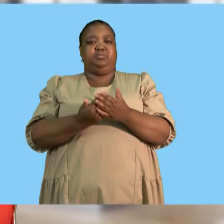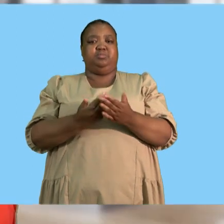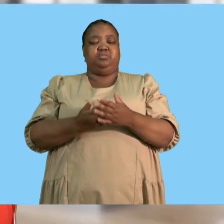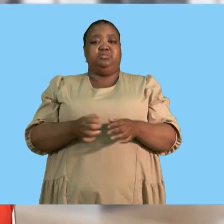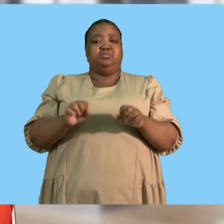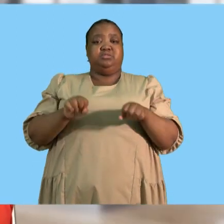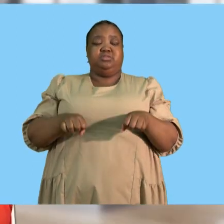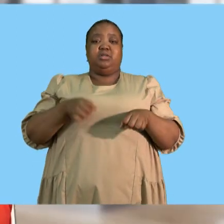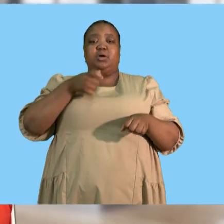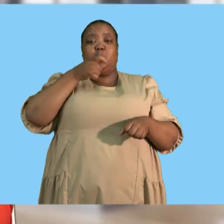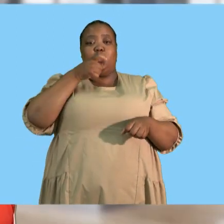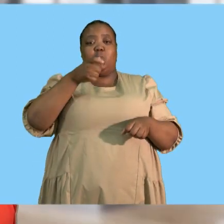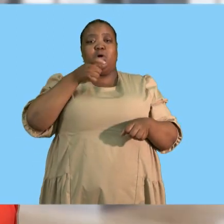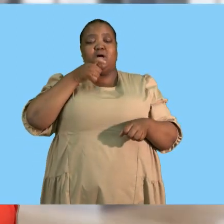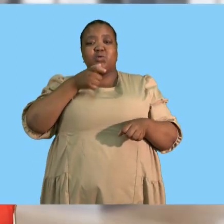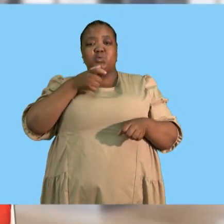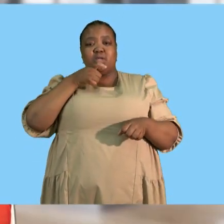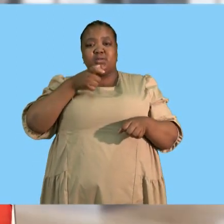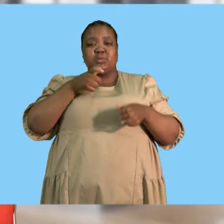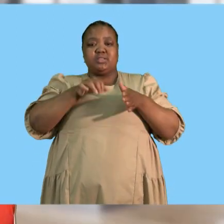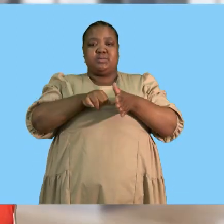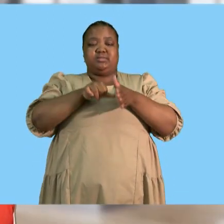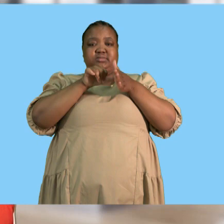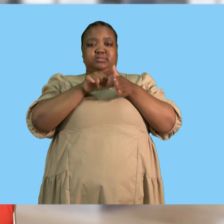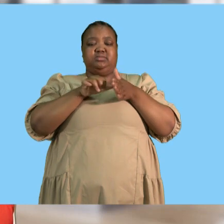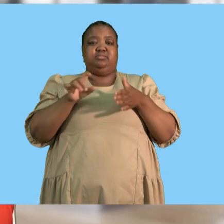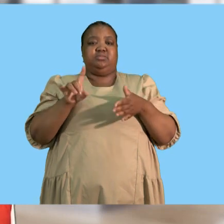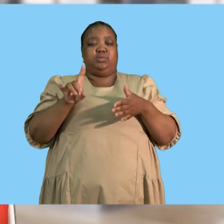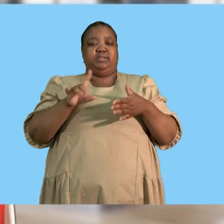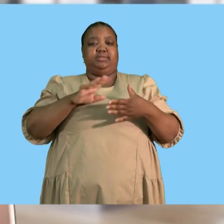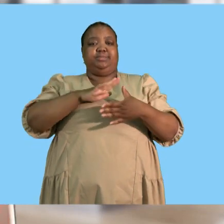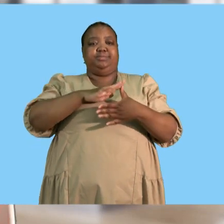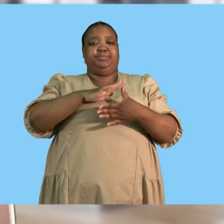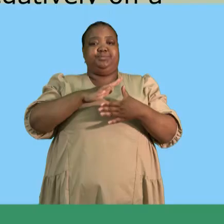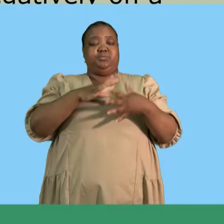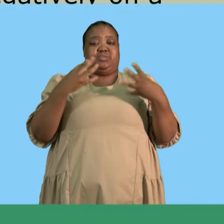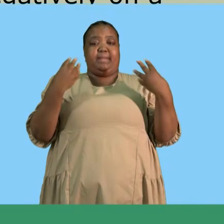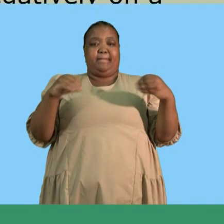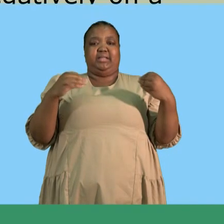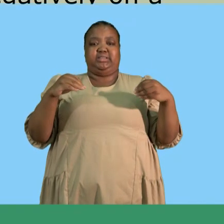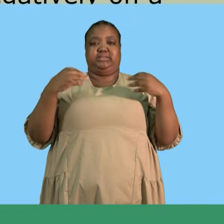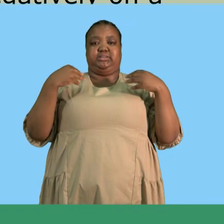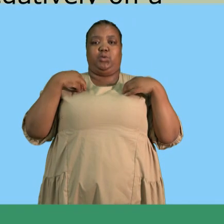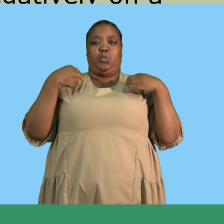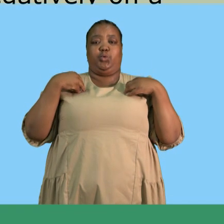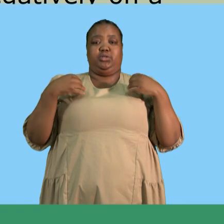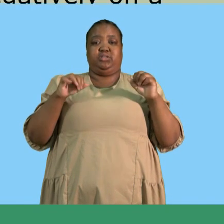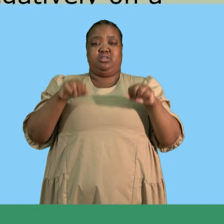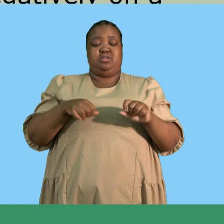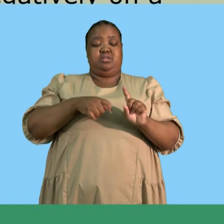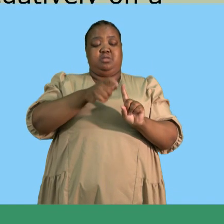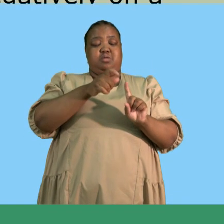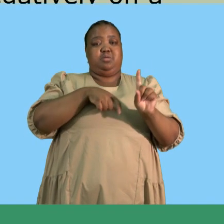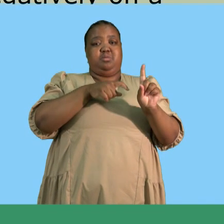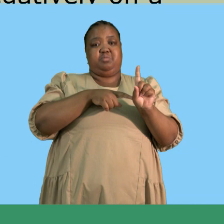the revising keywords that we will come across in this lesson includes the entrepreneur, which is defined